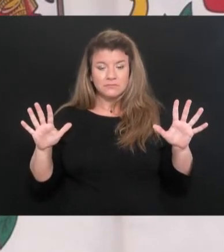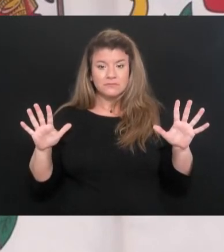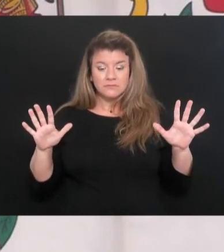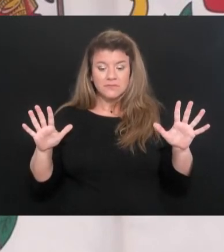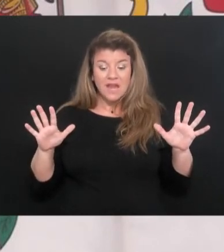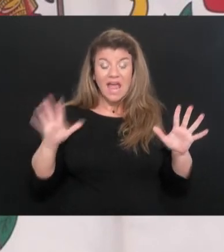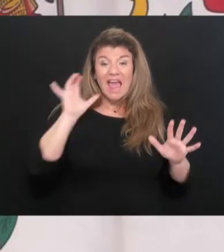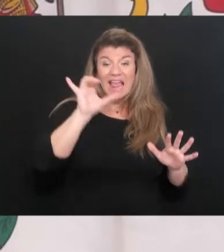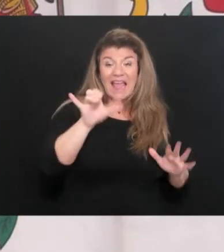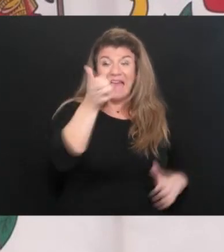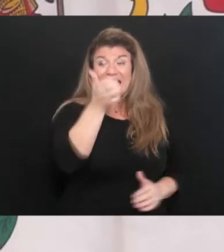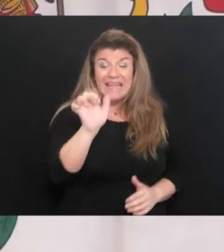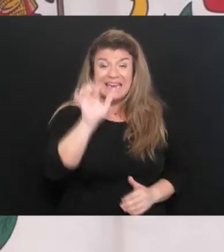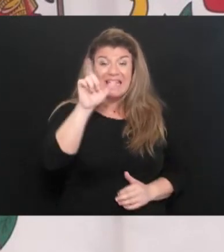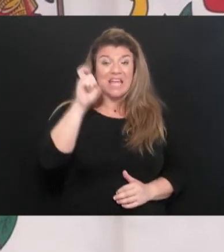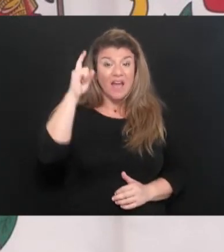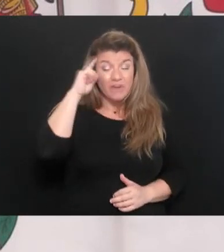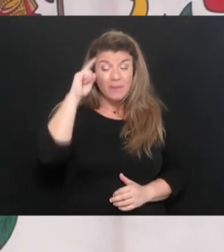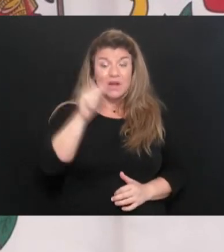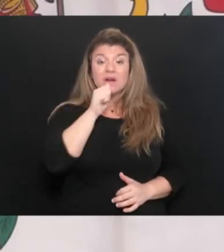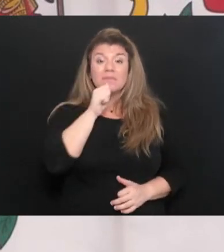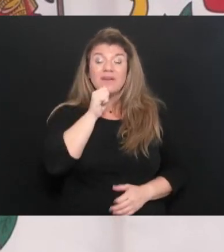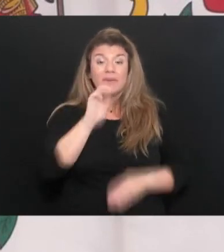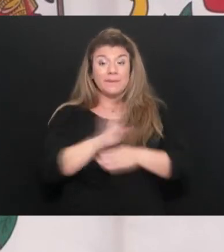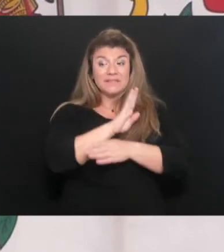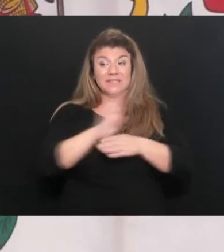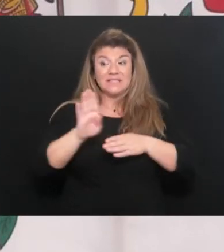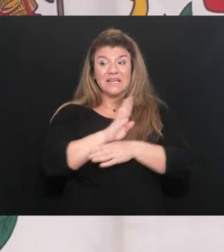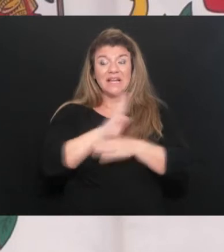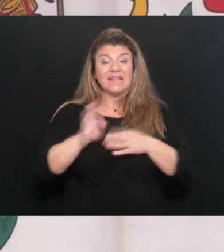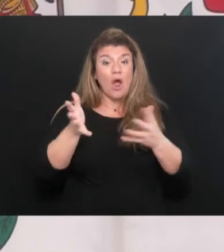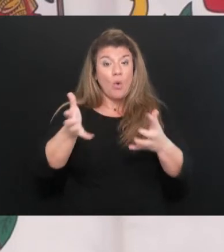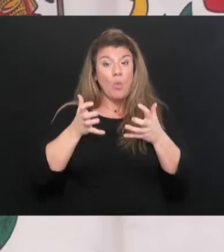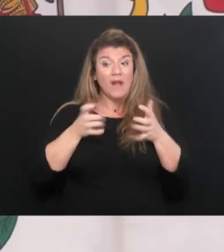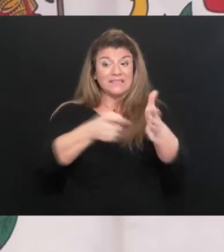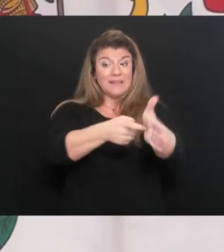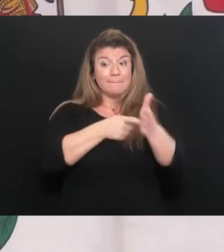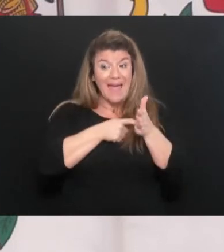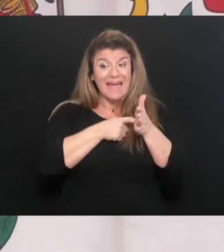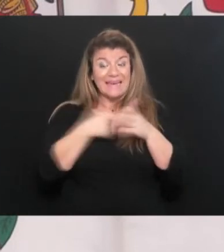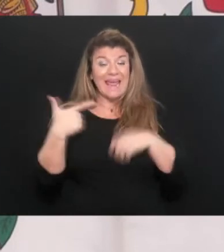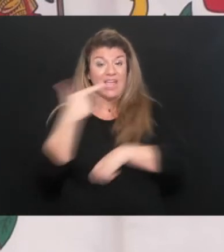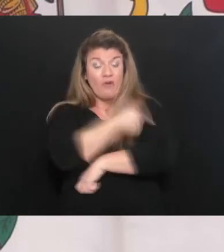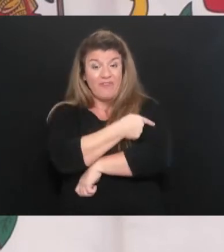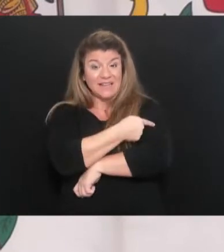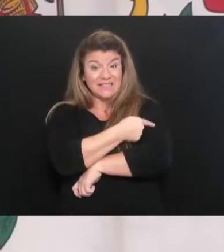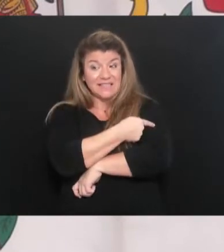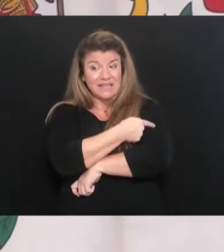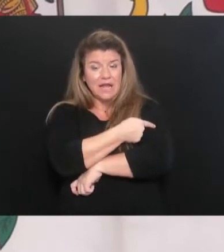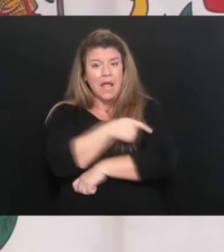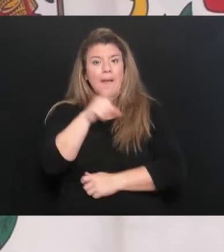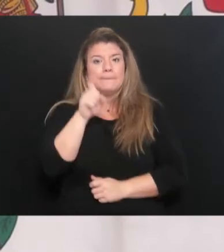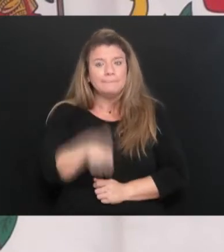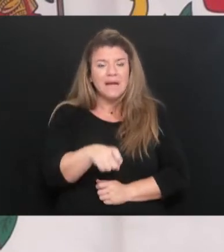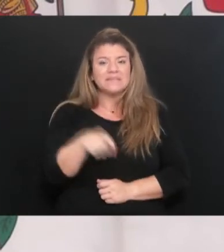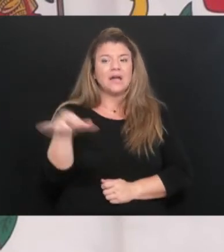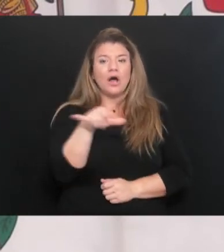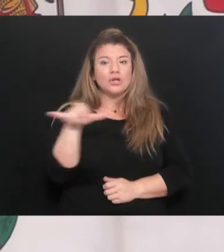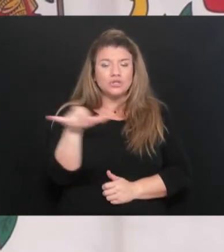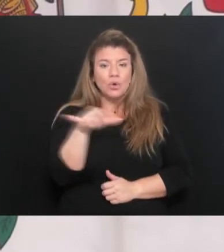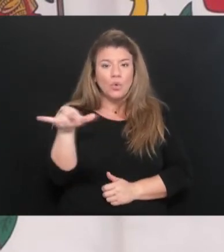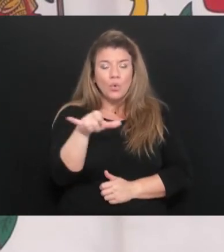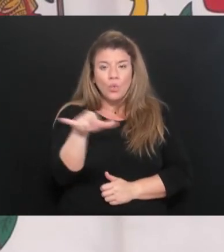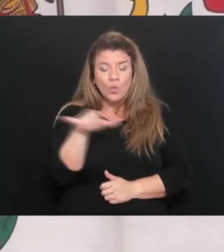that any government or private businesses that wishes to mandate the COVID vaccine must also